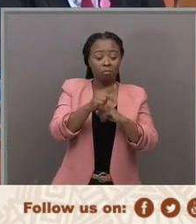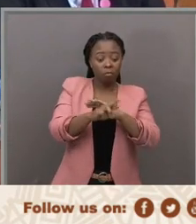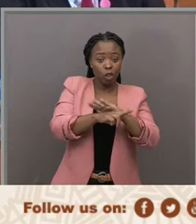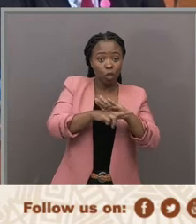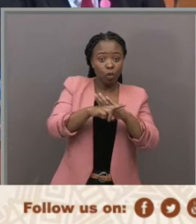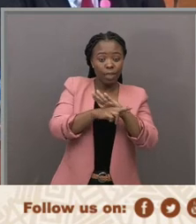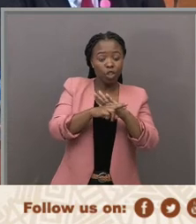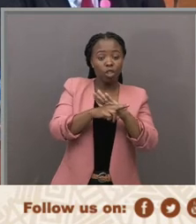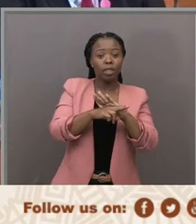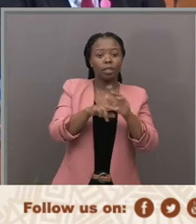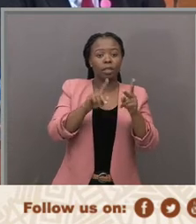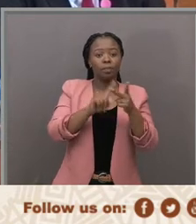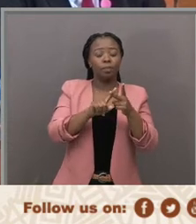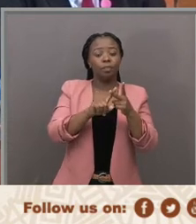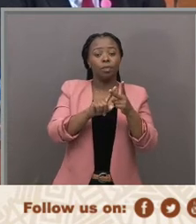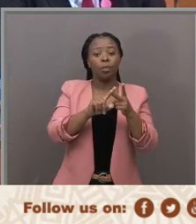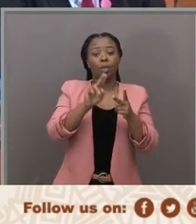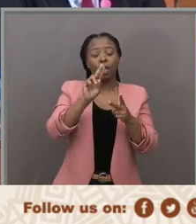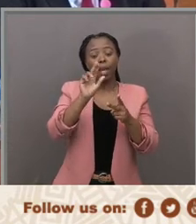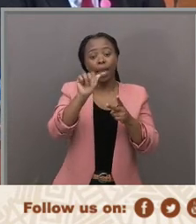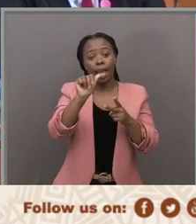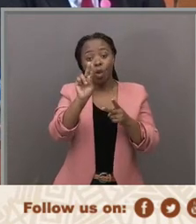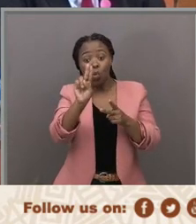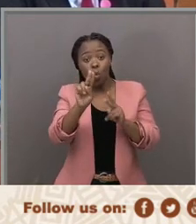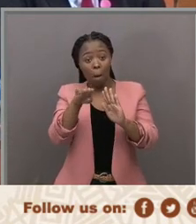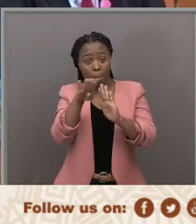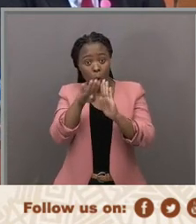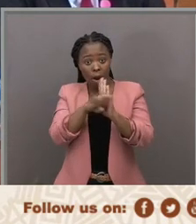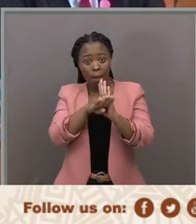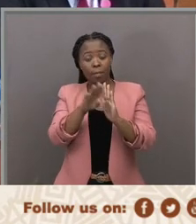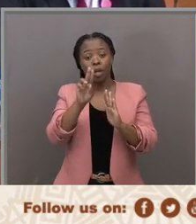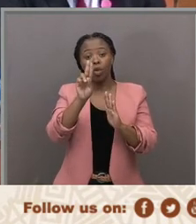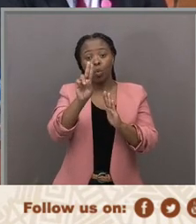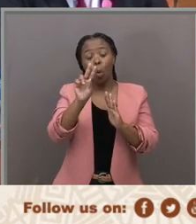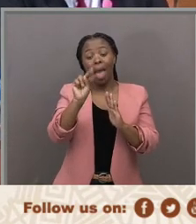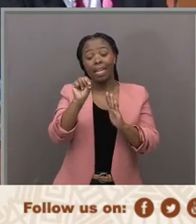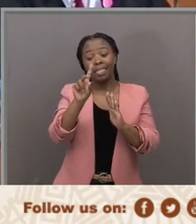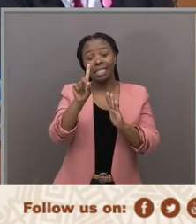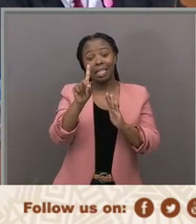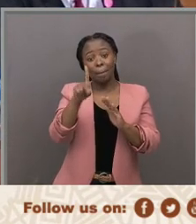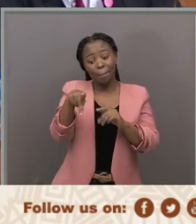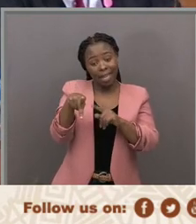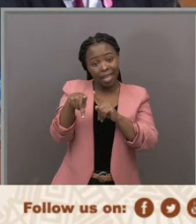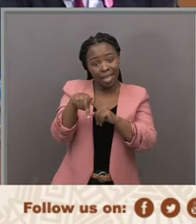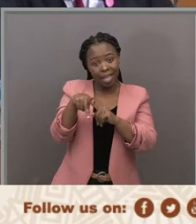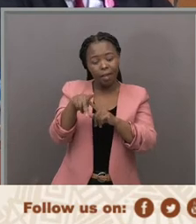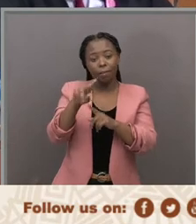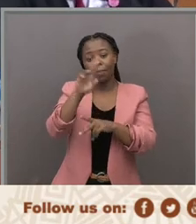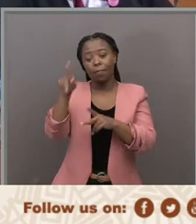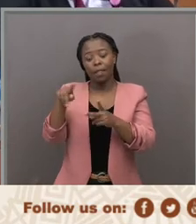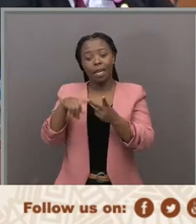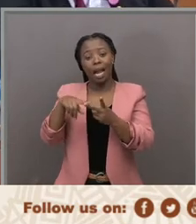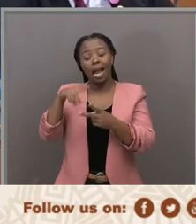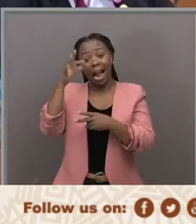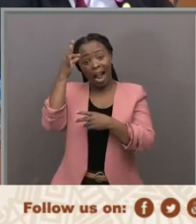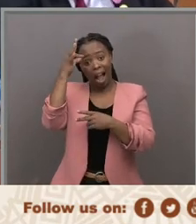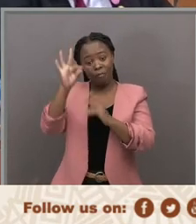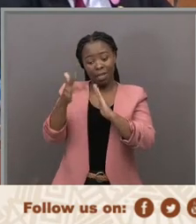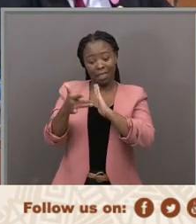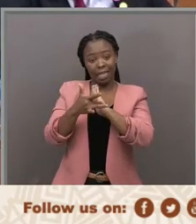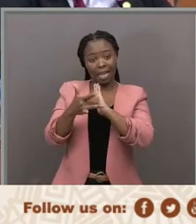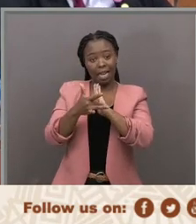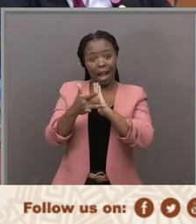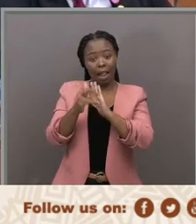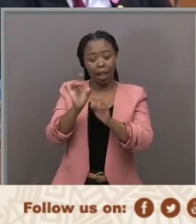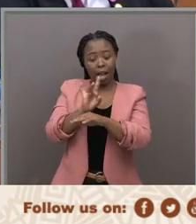the United Nations Development Programme, that is the UNDP, the Government Technical Advisory Committee